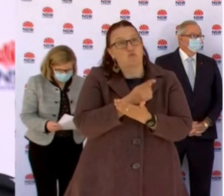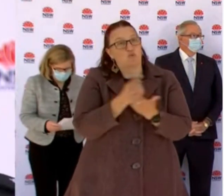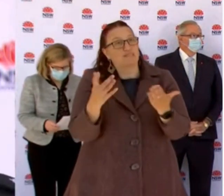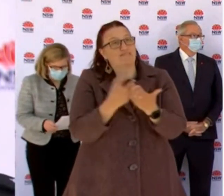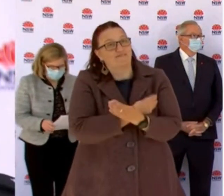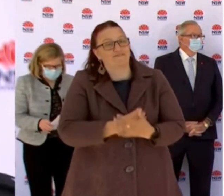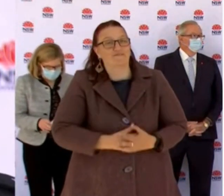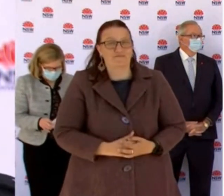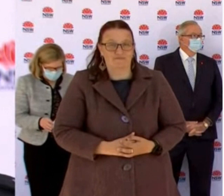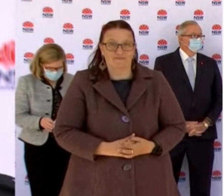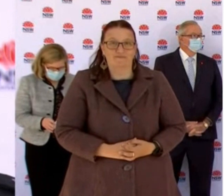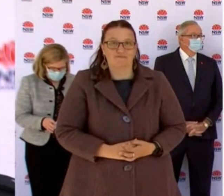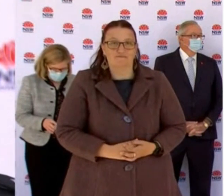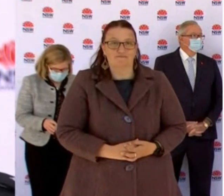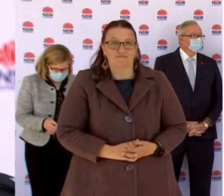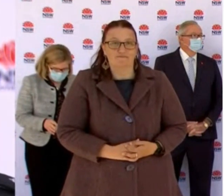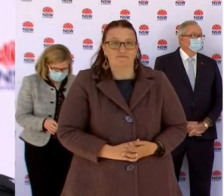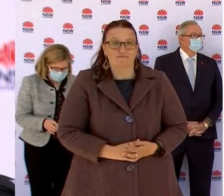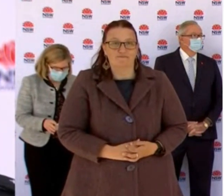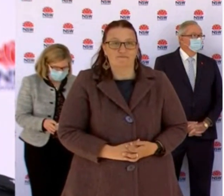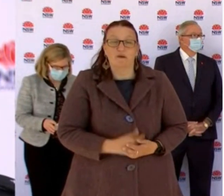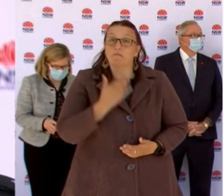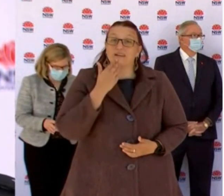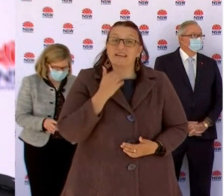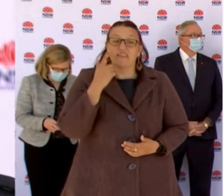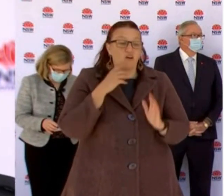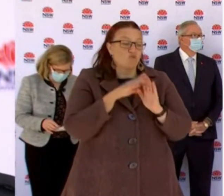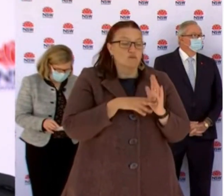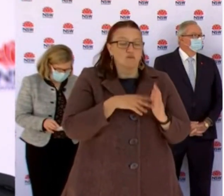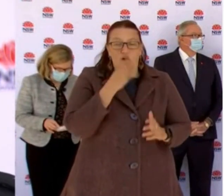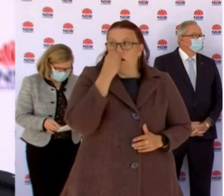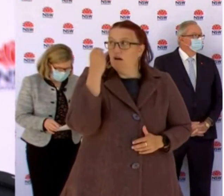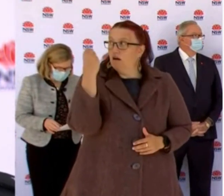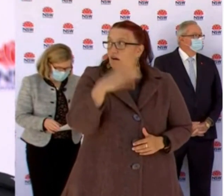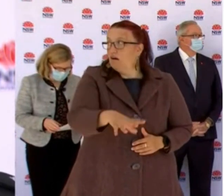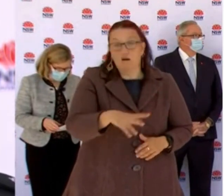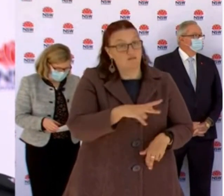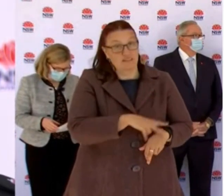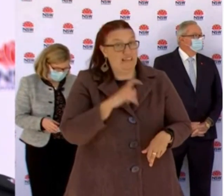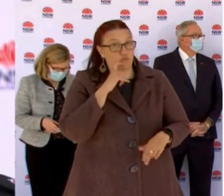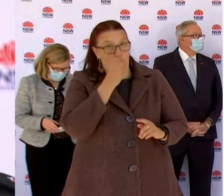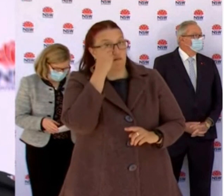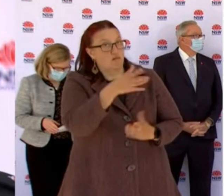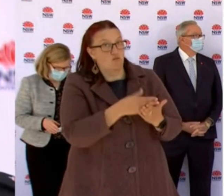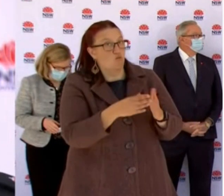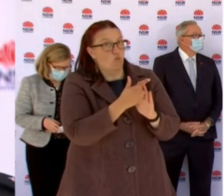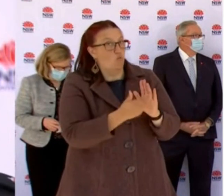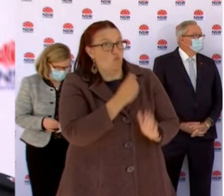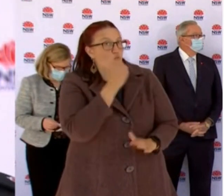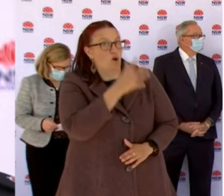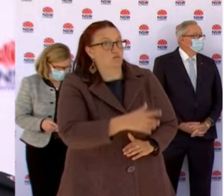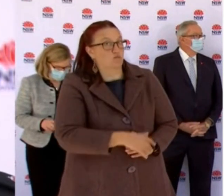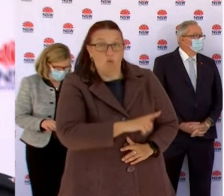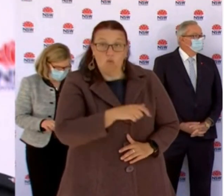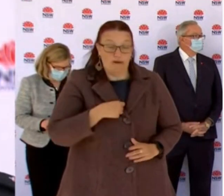become complacent. The police won't become complacent. We are rostered right throughout the rest of this week and preparing for